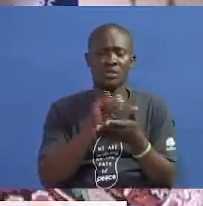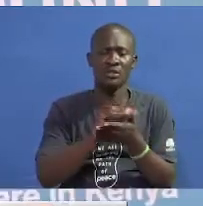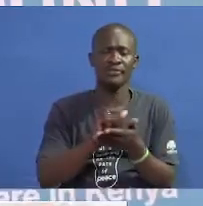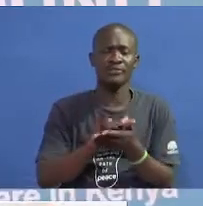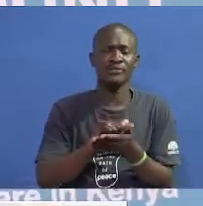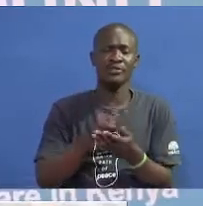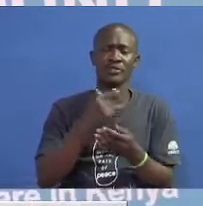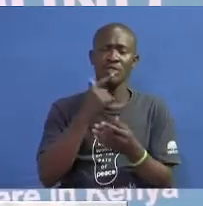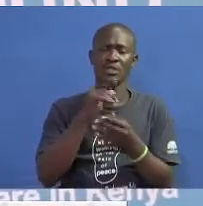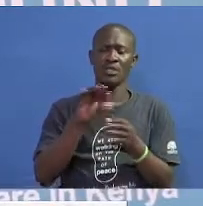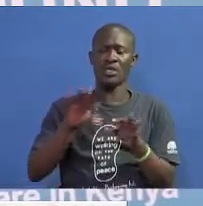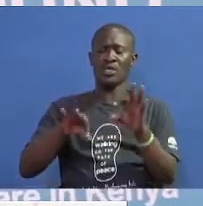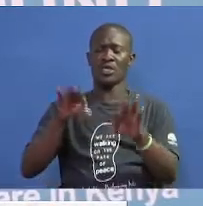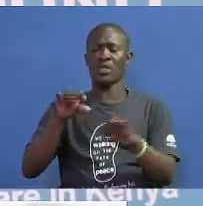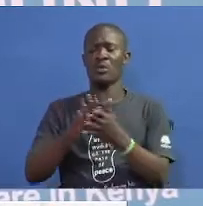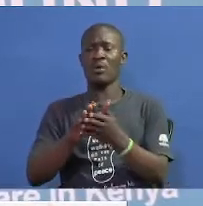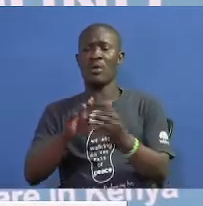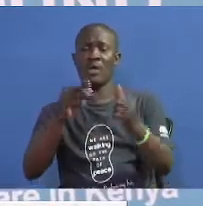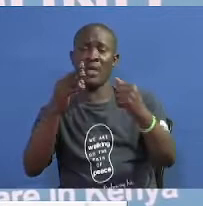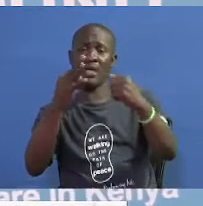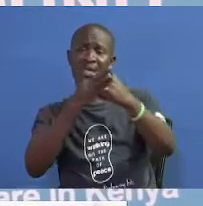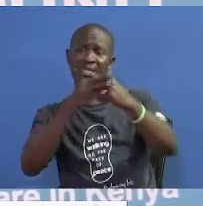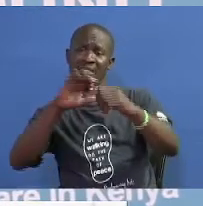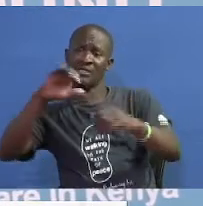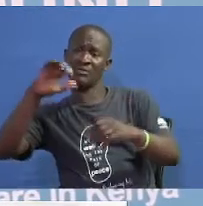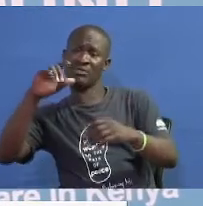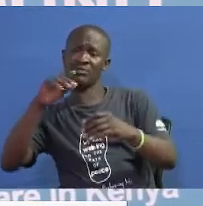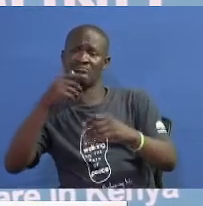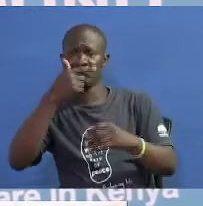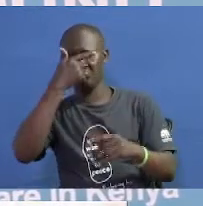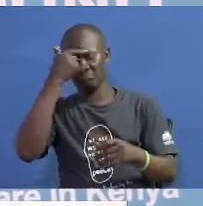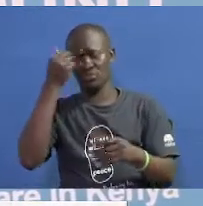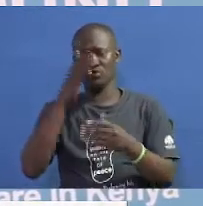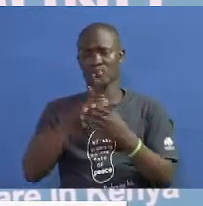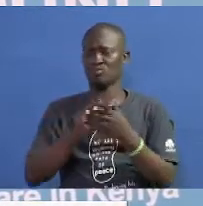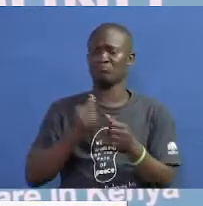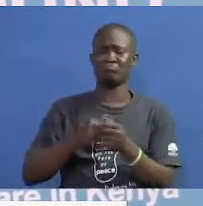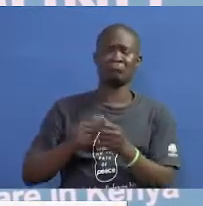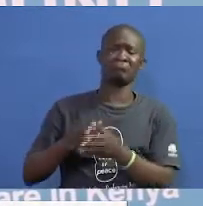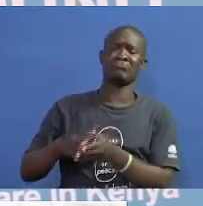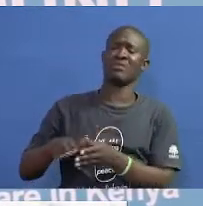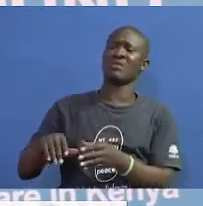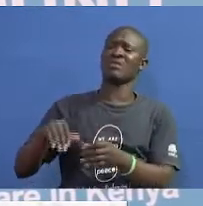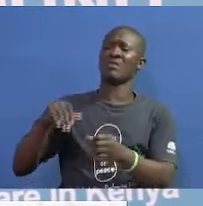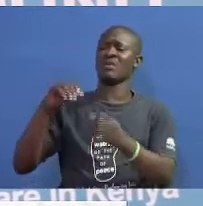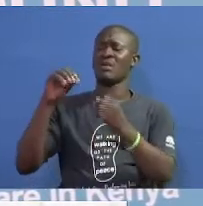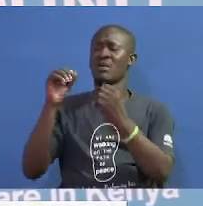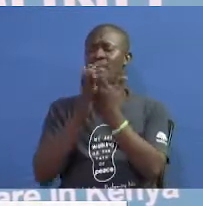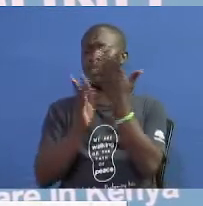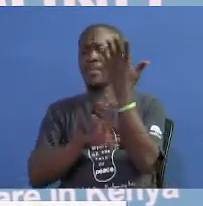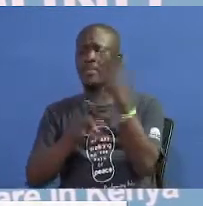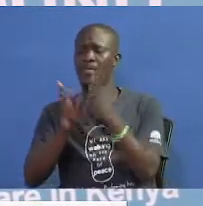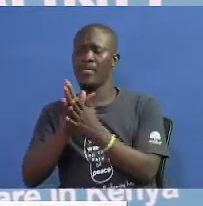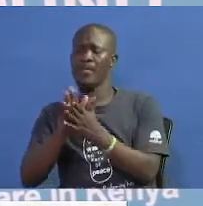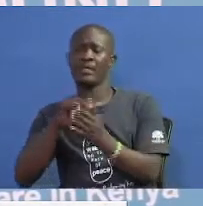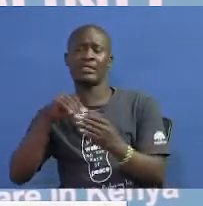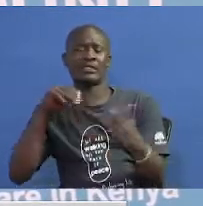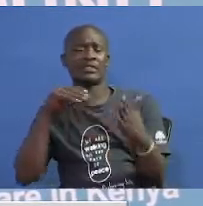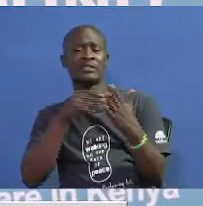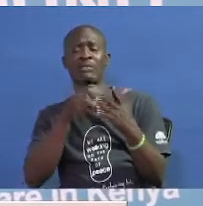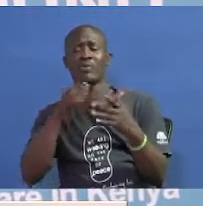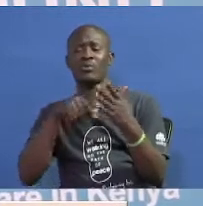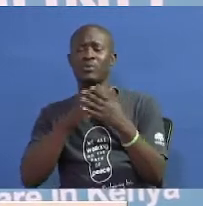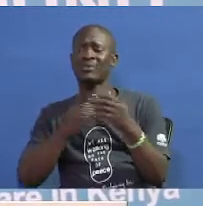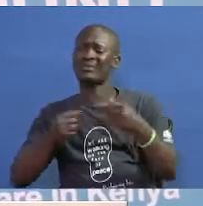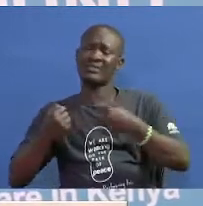this exercise, that you've selected 8 counties because of being marginalized and maybe being in the rural areas. So what